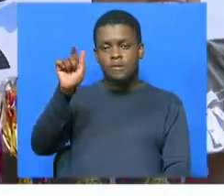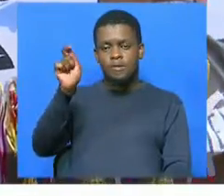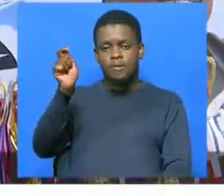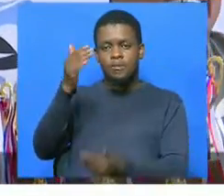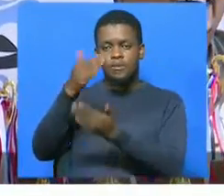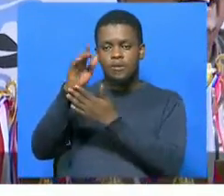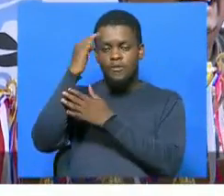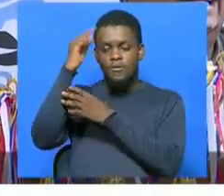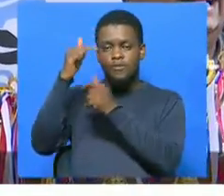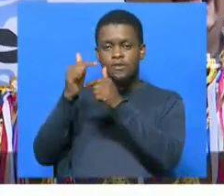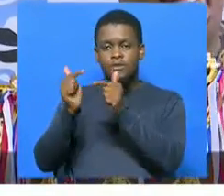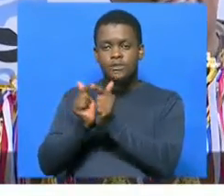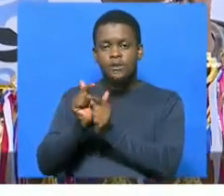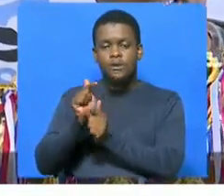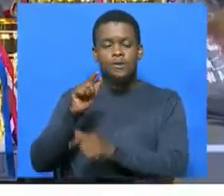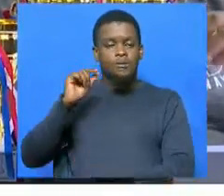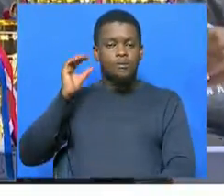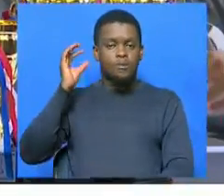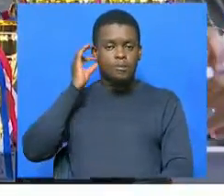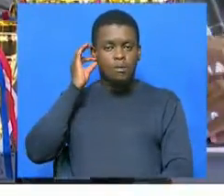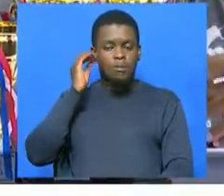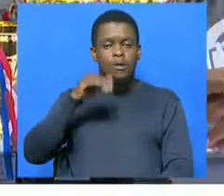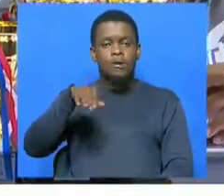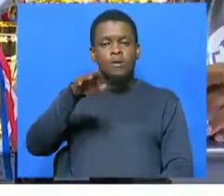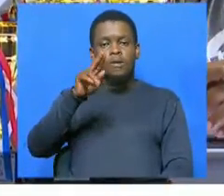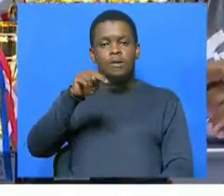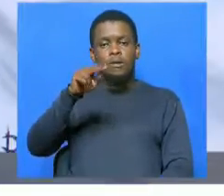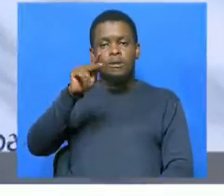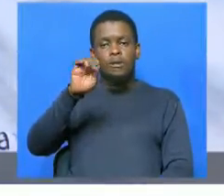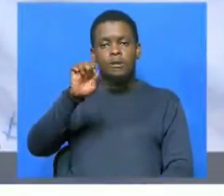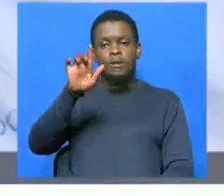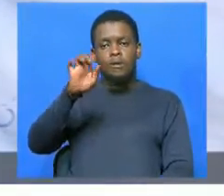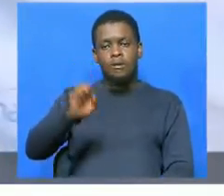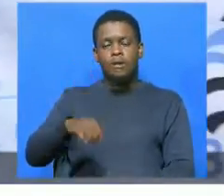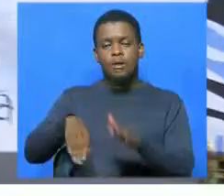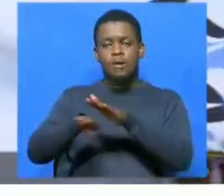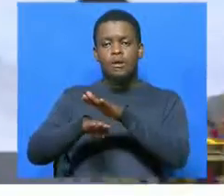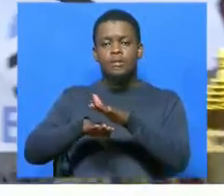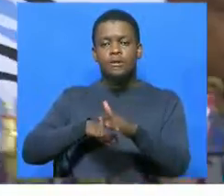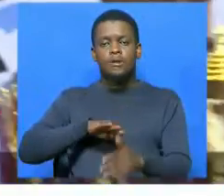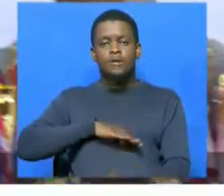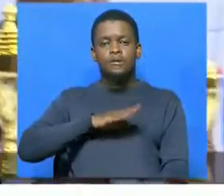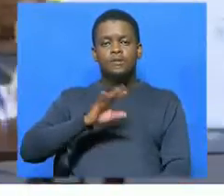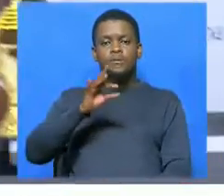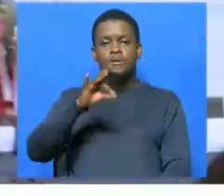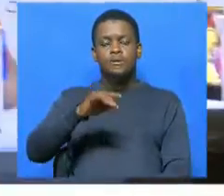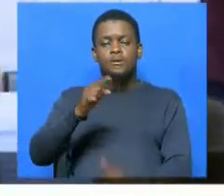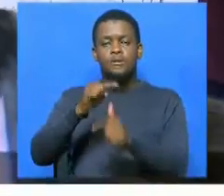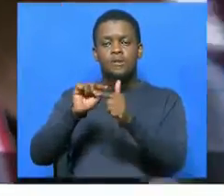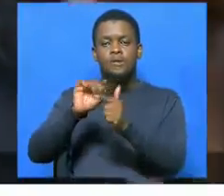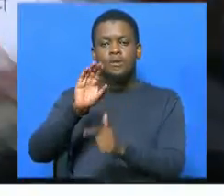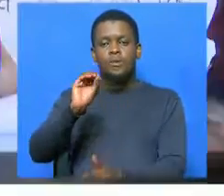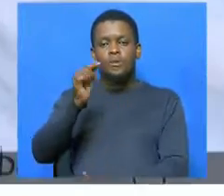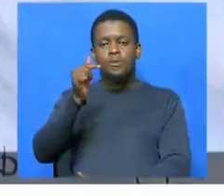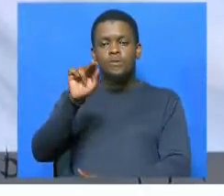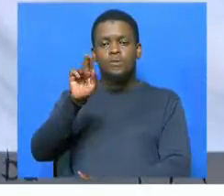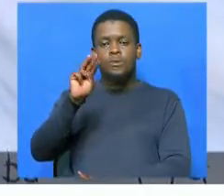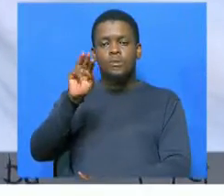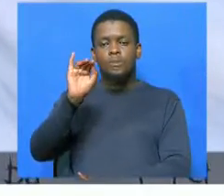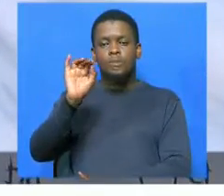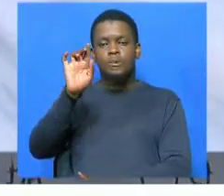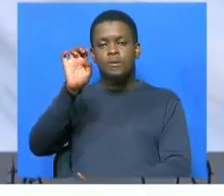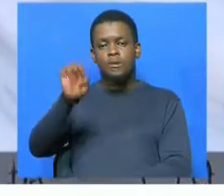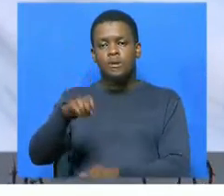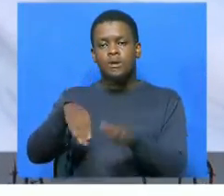Vanya Kaboyaone and Sabahankele and the under-8 champions, while Kefense Mohomuzi and Melissa Utumile triumphed in the